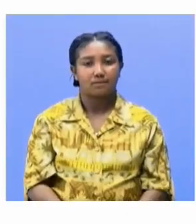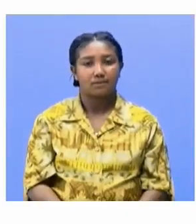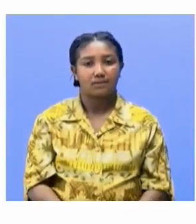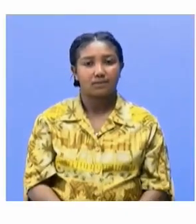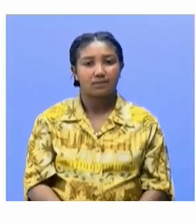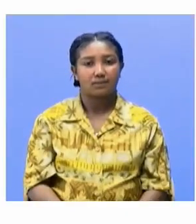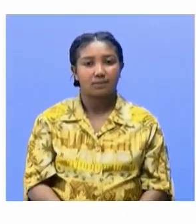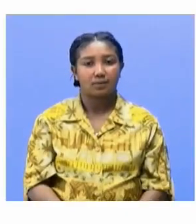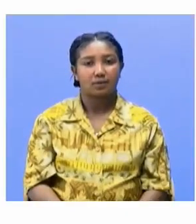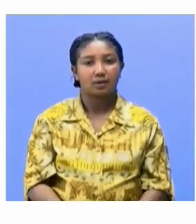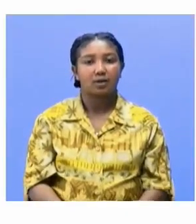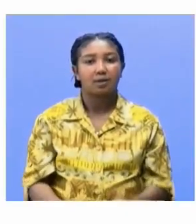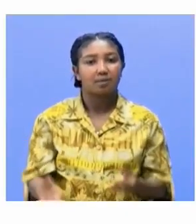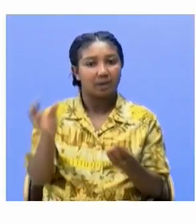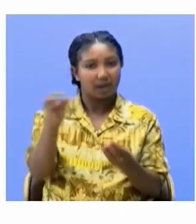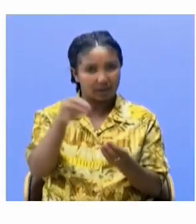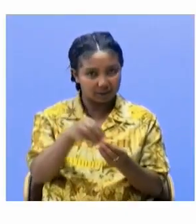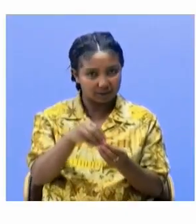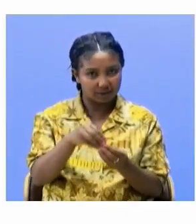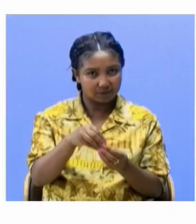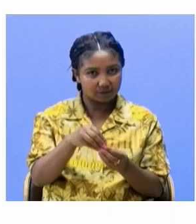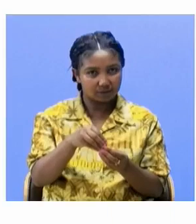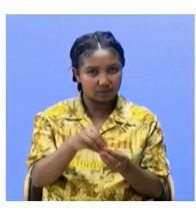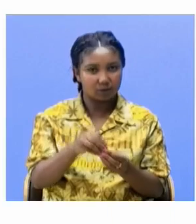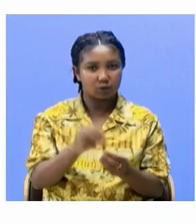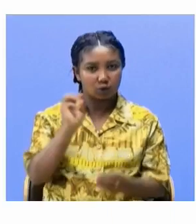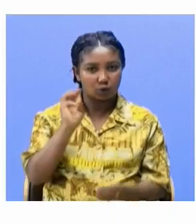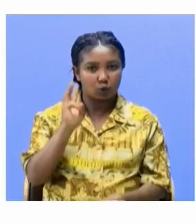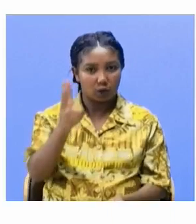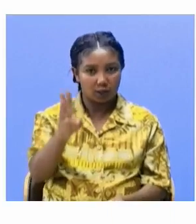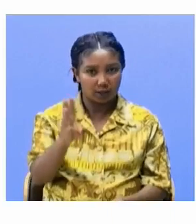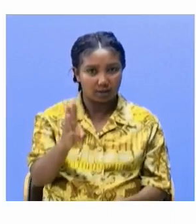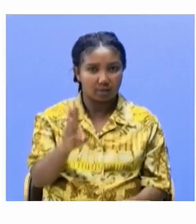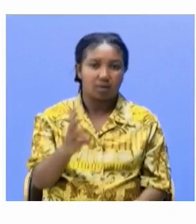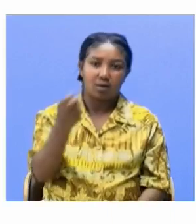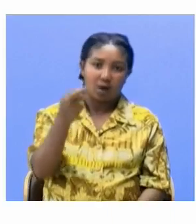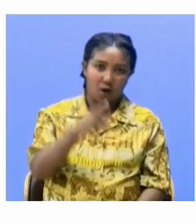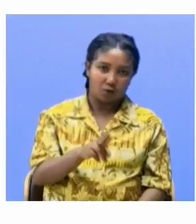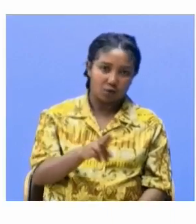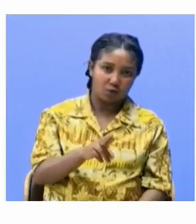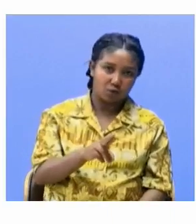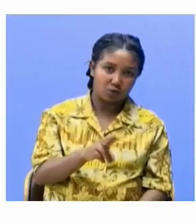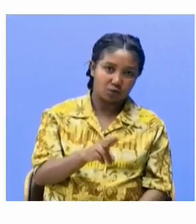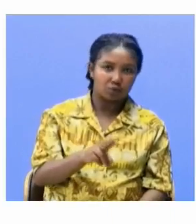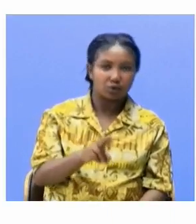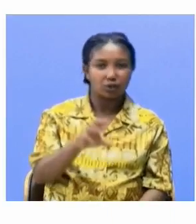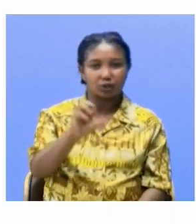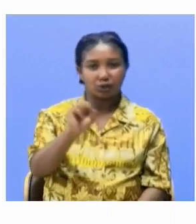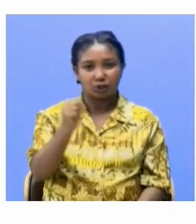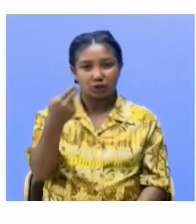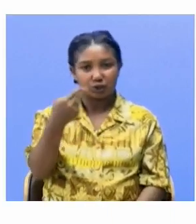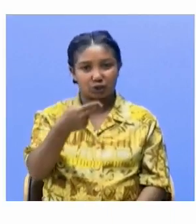yes, plus will or shall,